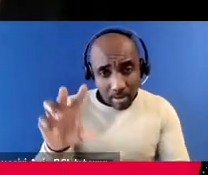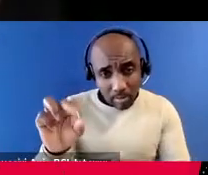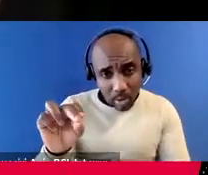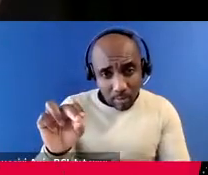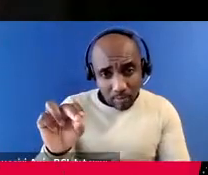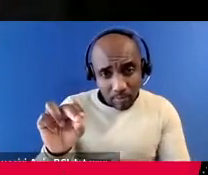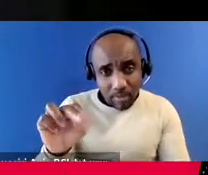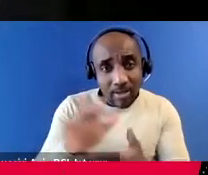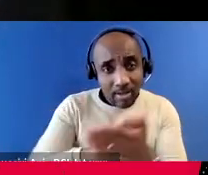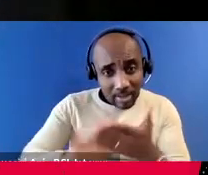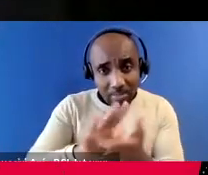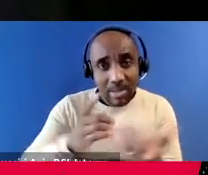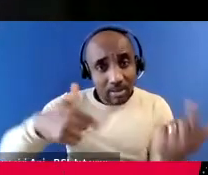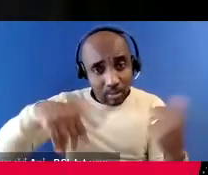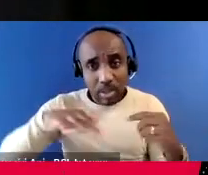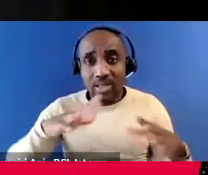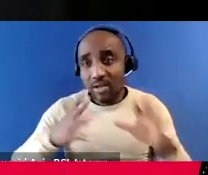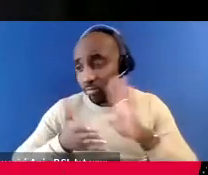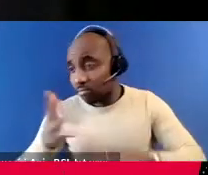I've been asked a question